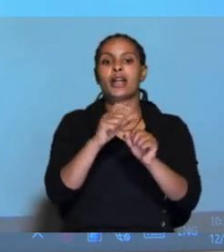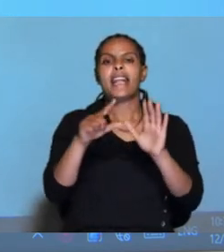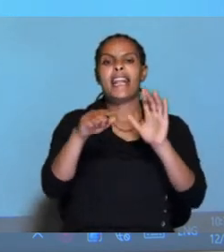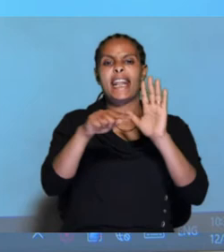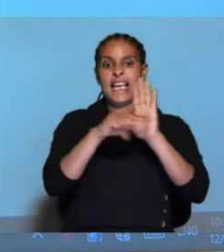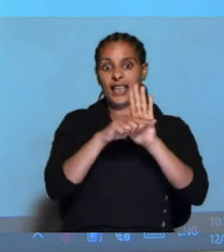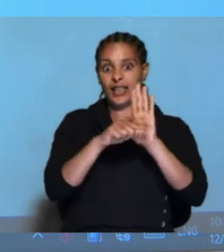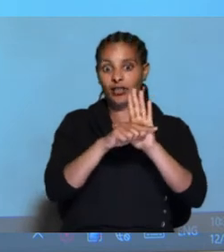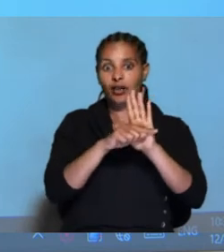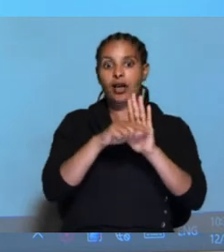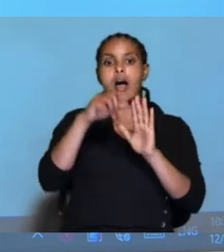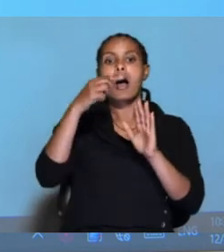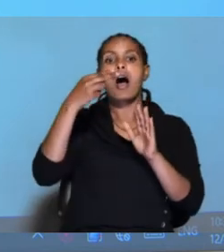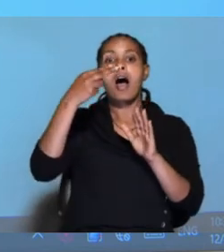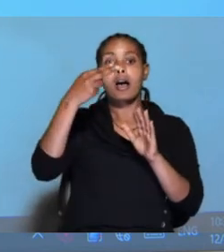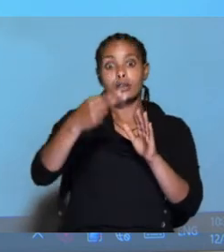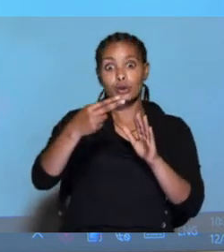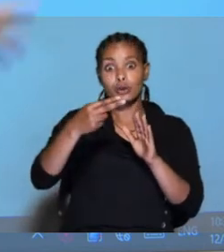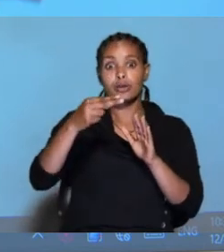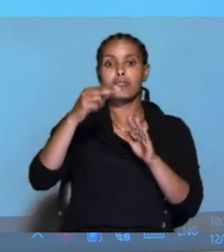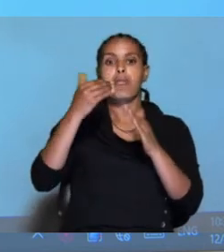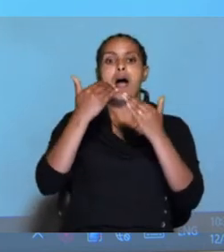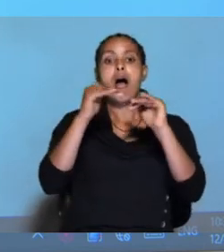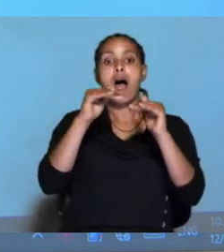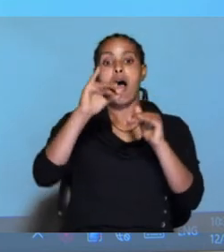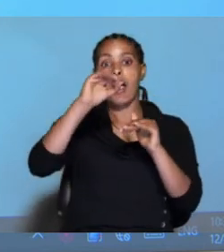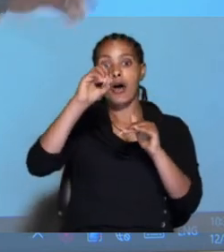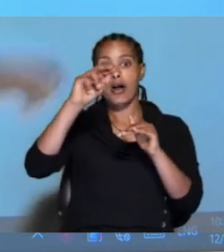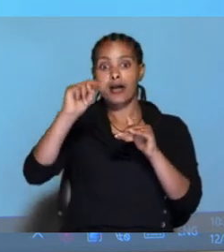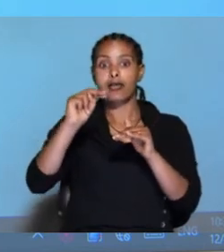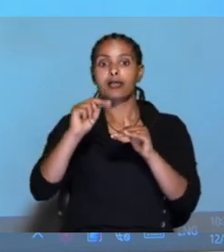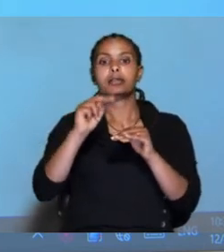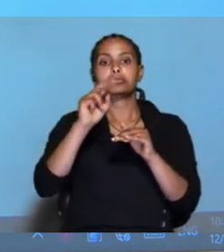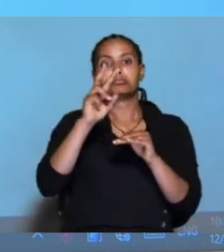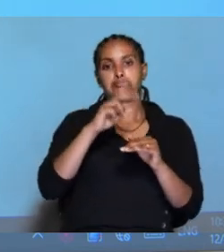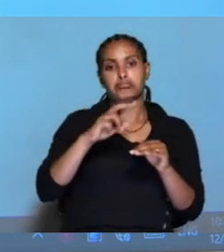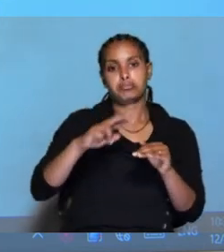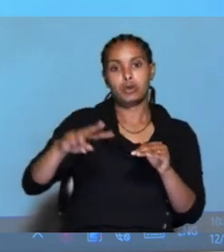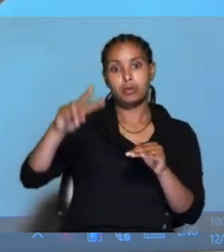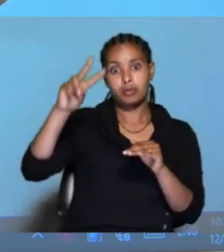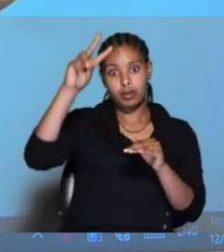logarithm of hydrogen ion concentration, which is